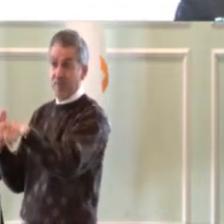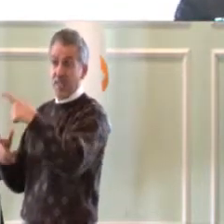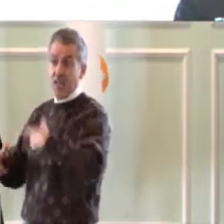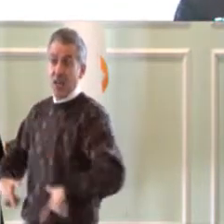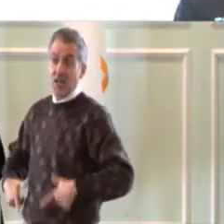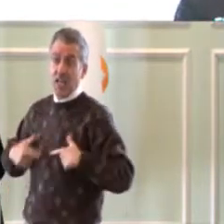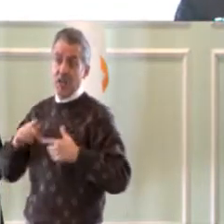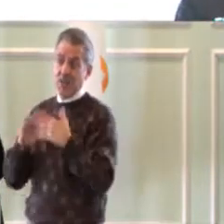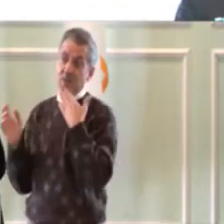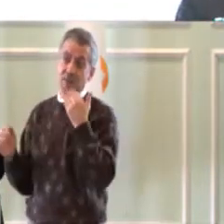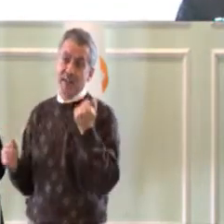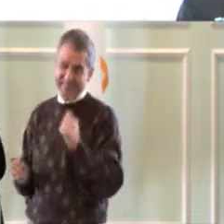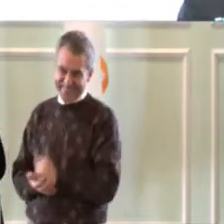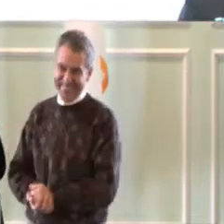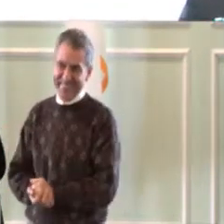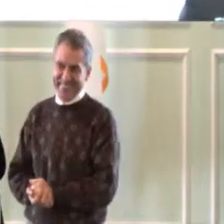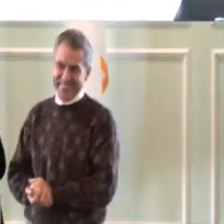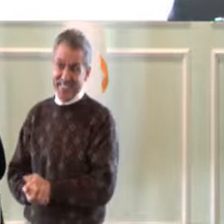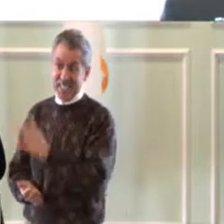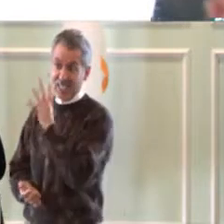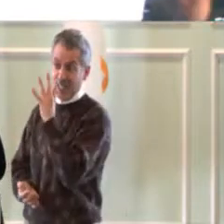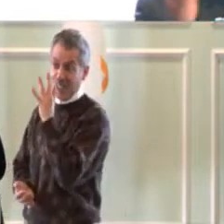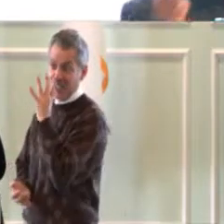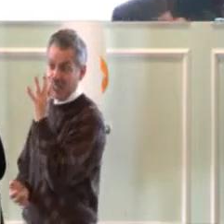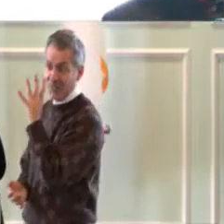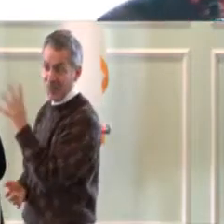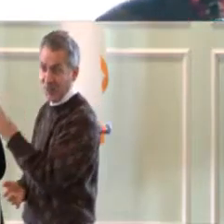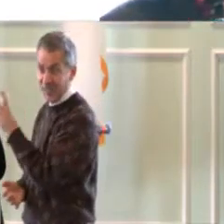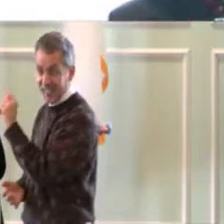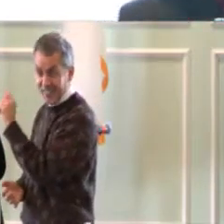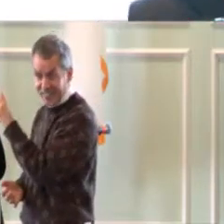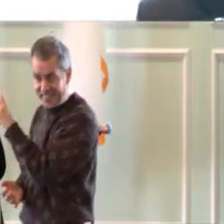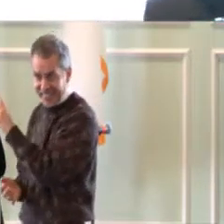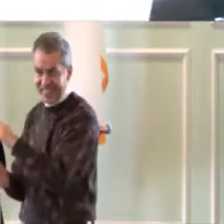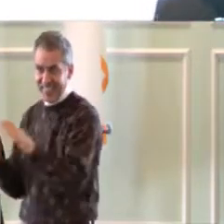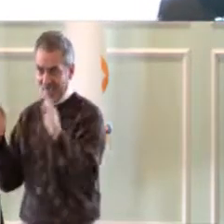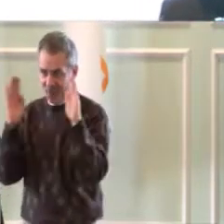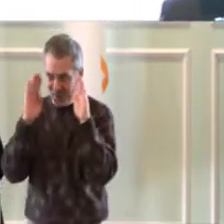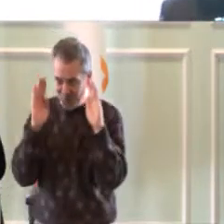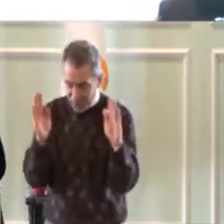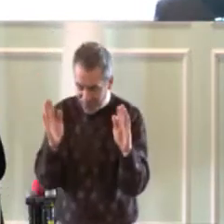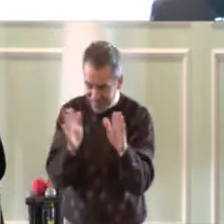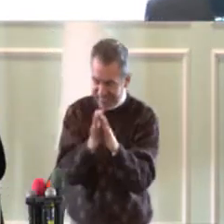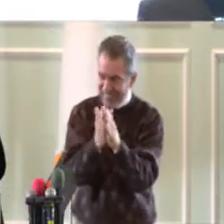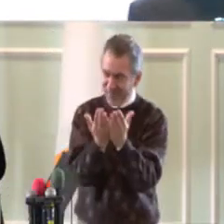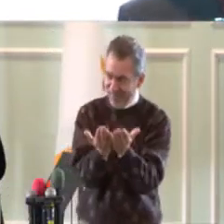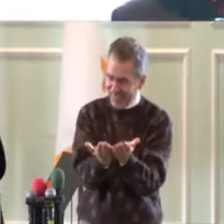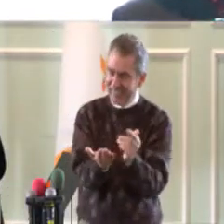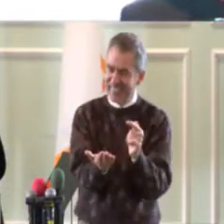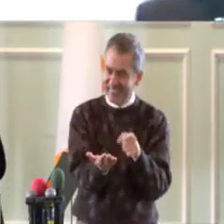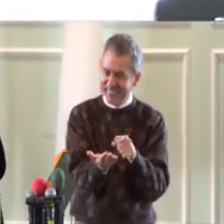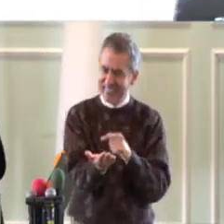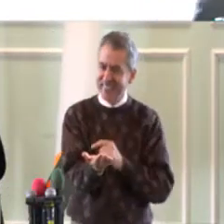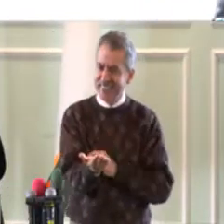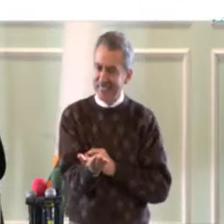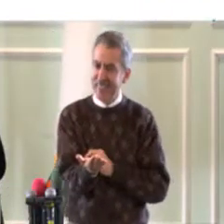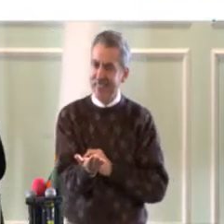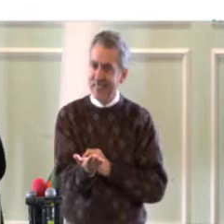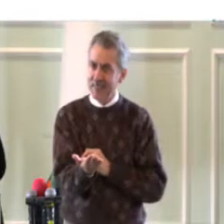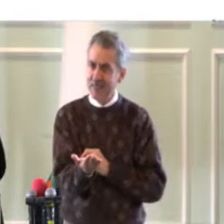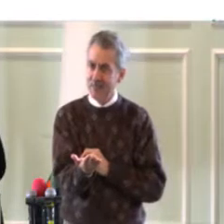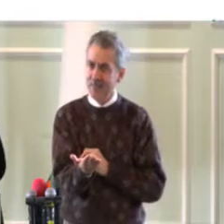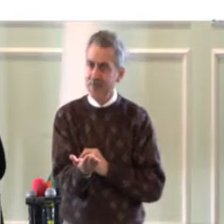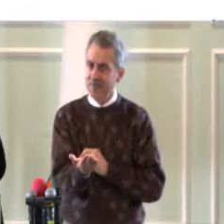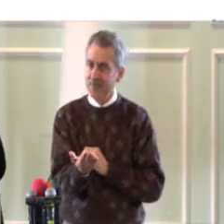lot better. Amen? And so what we find here is that God speaks. And what does he